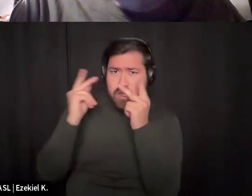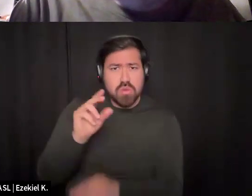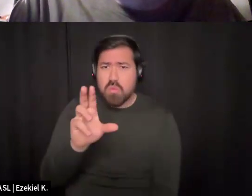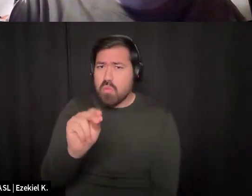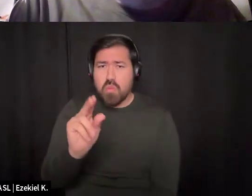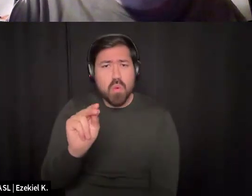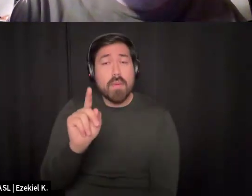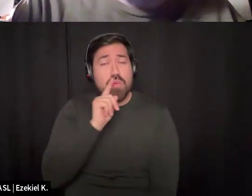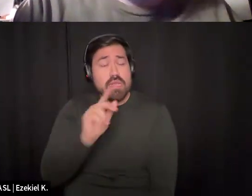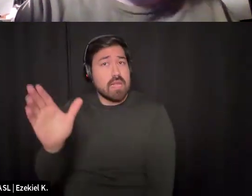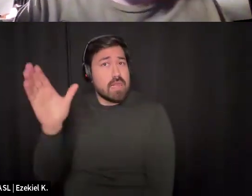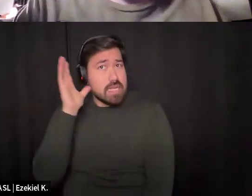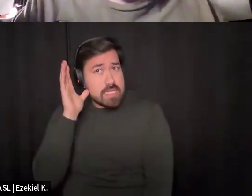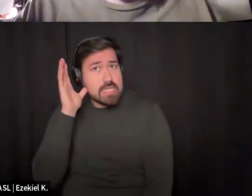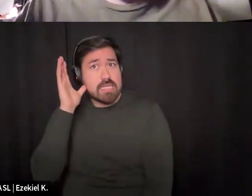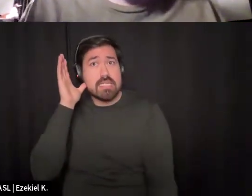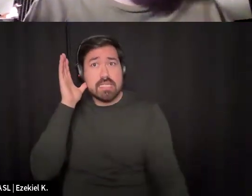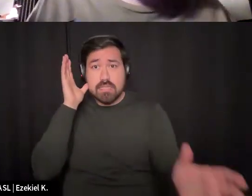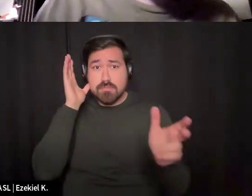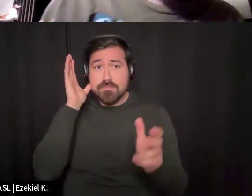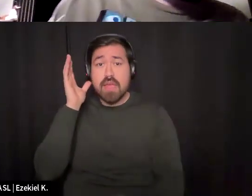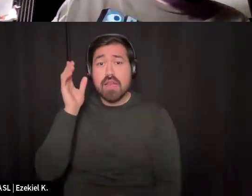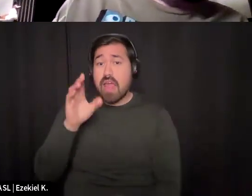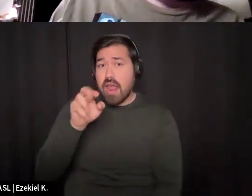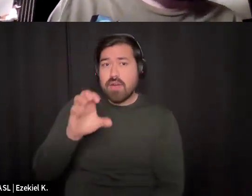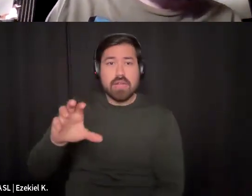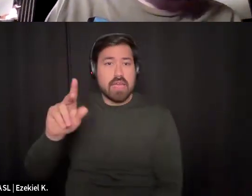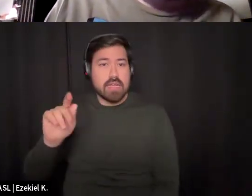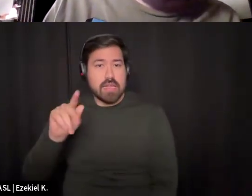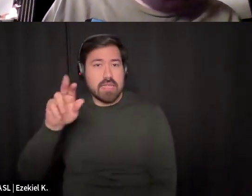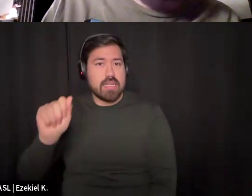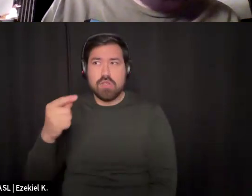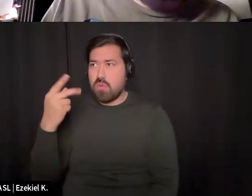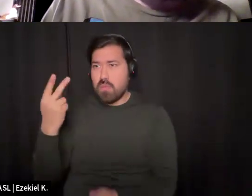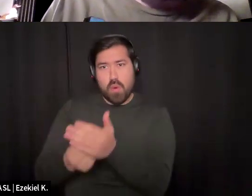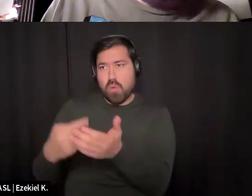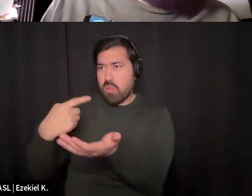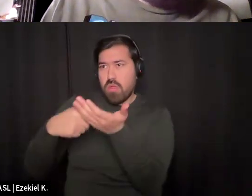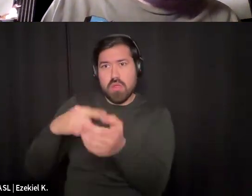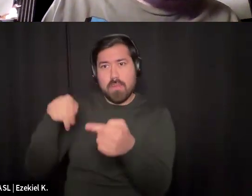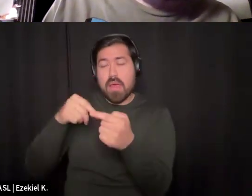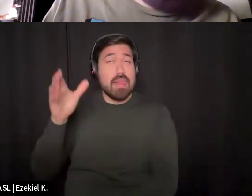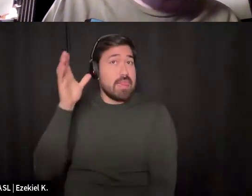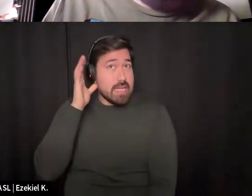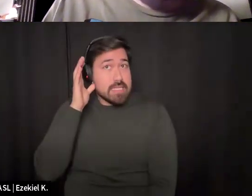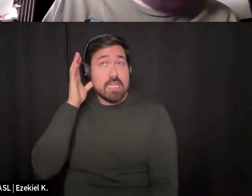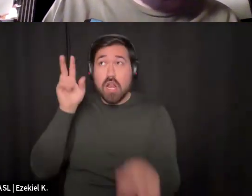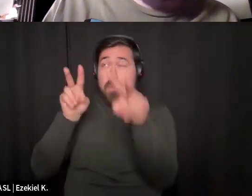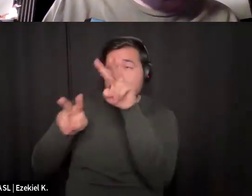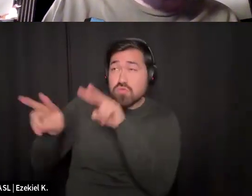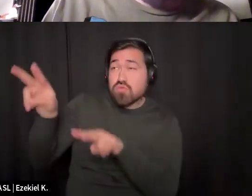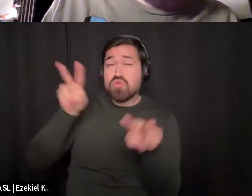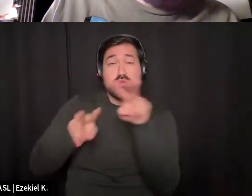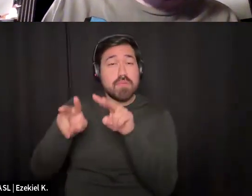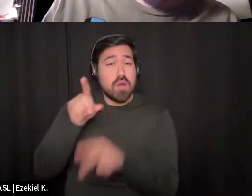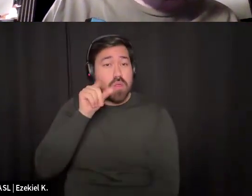mean listening. And Eric and Kalini, you've both talked about listening to birds and observing them in that way, and